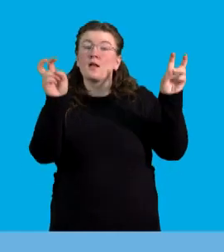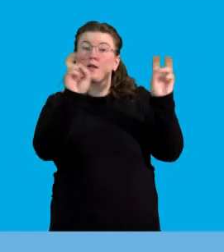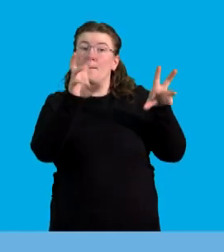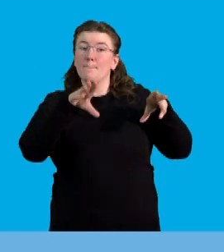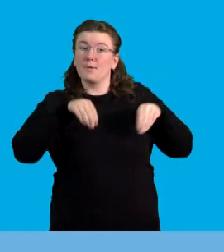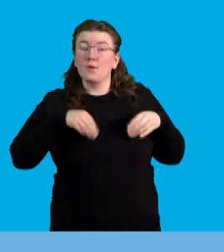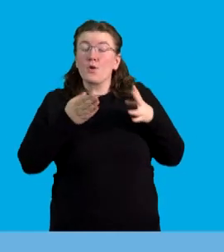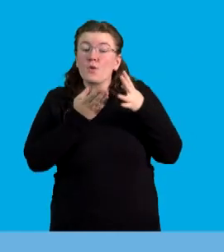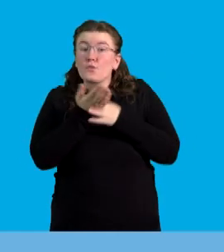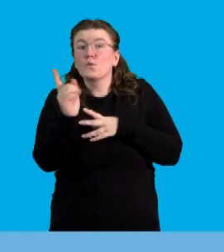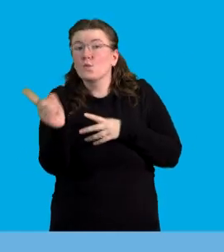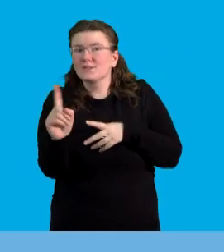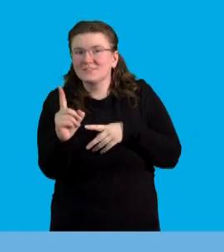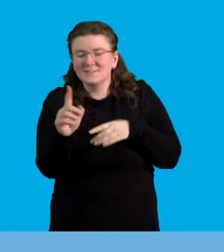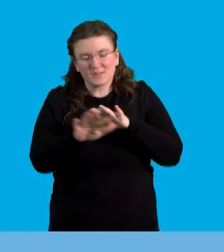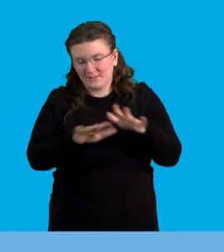electrons.